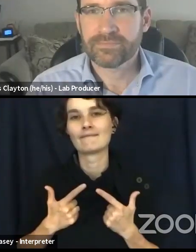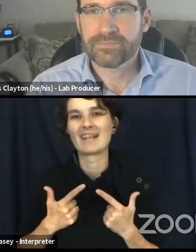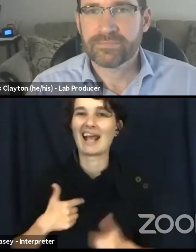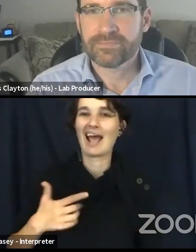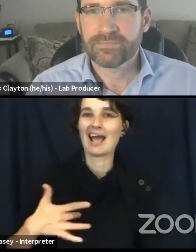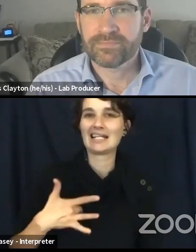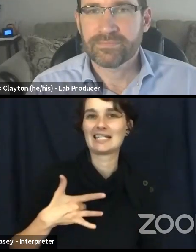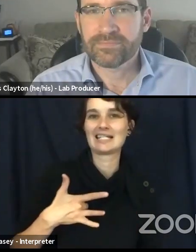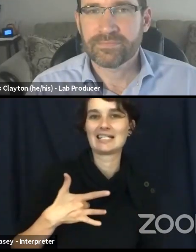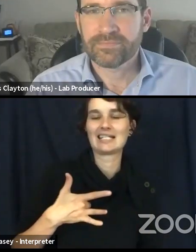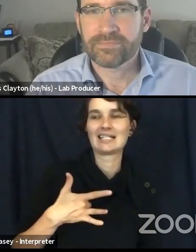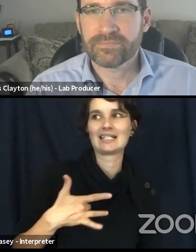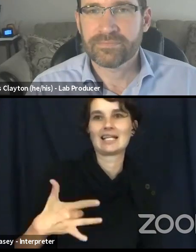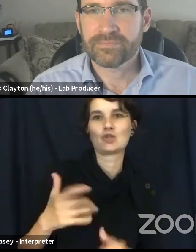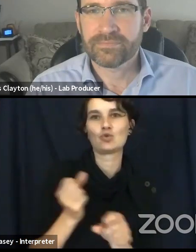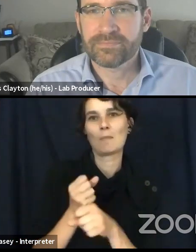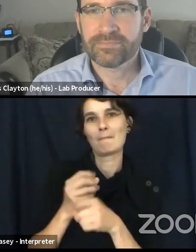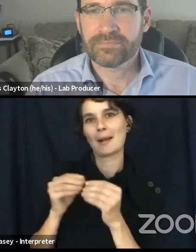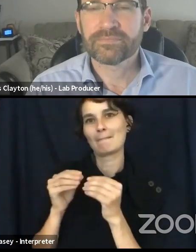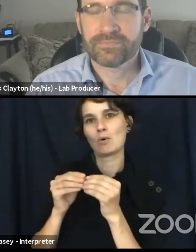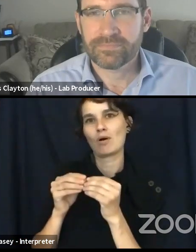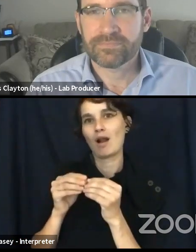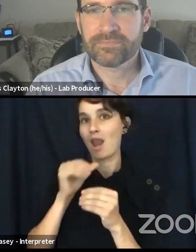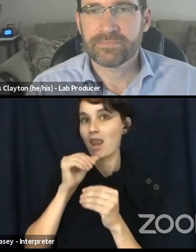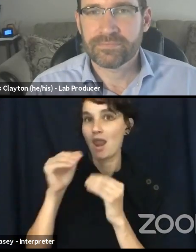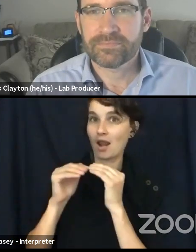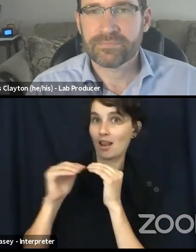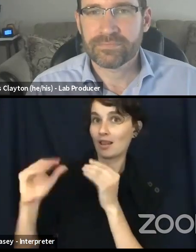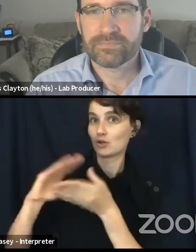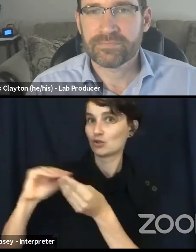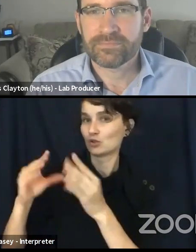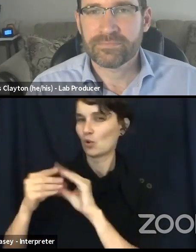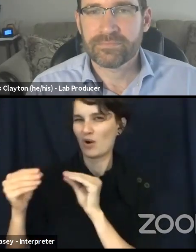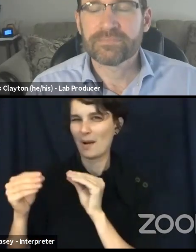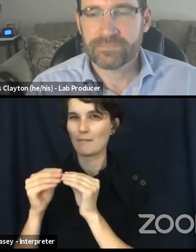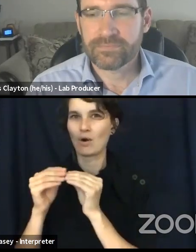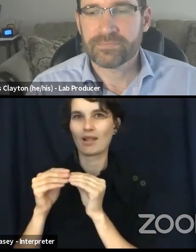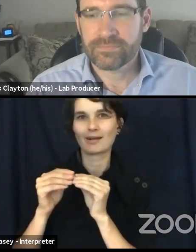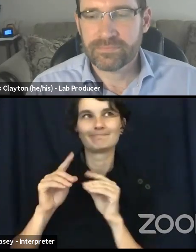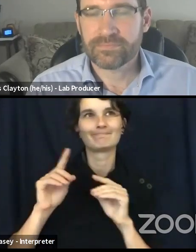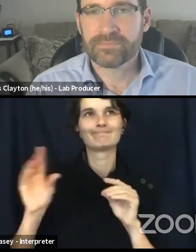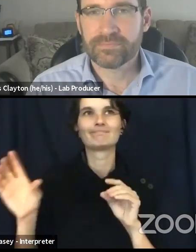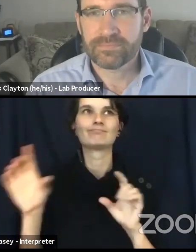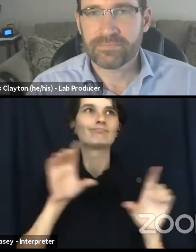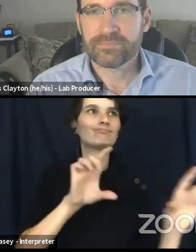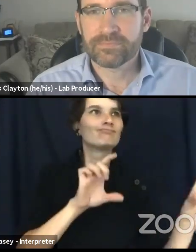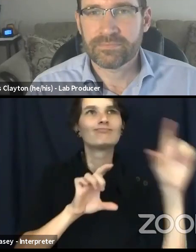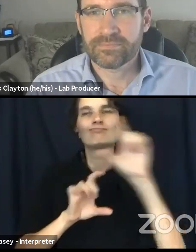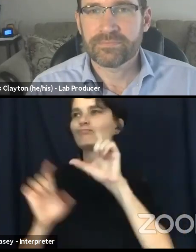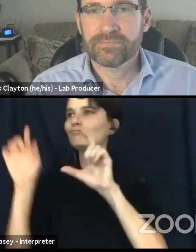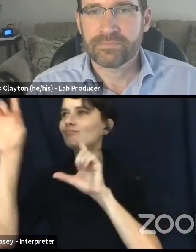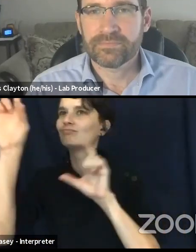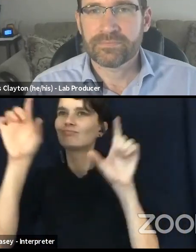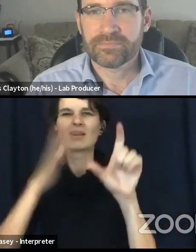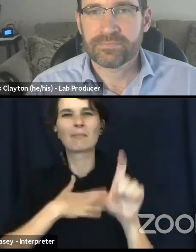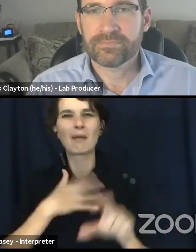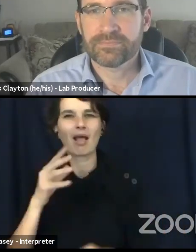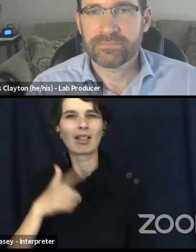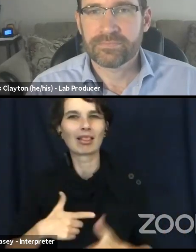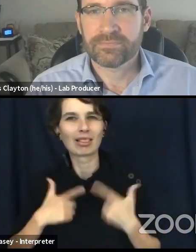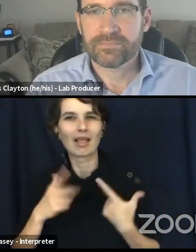towards creating collages and nonlinear narratives, because that feels like that reflects my life experiences more truthfully as like an immigrant woman